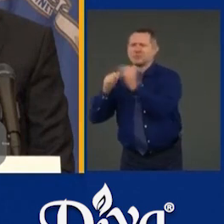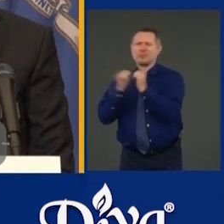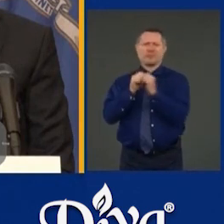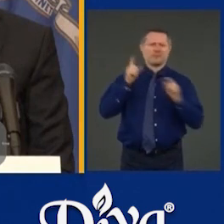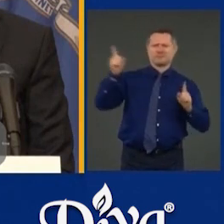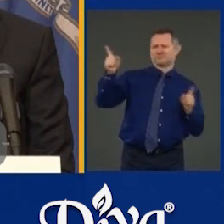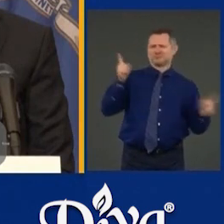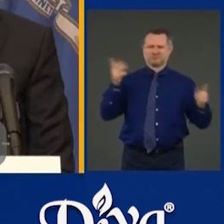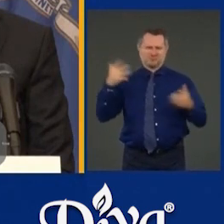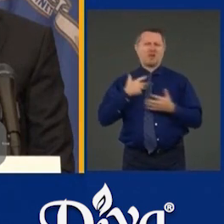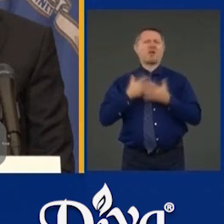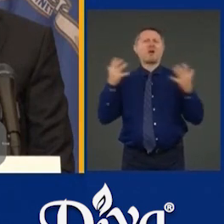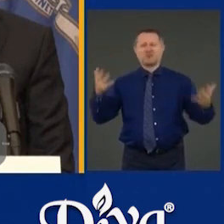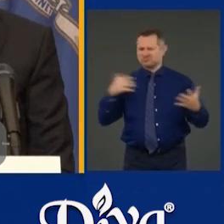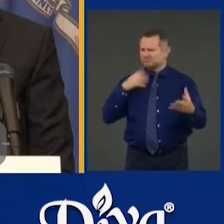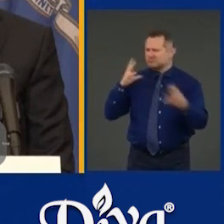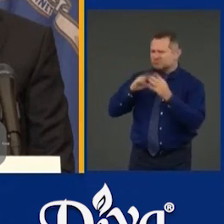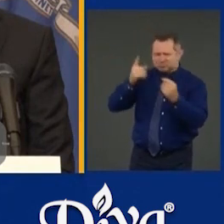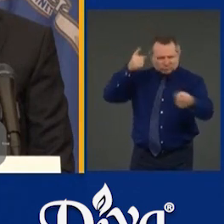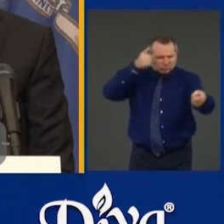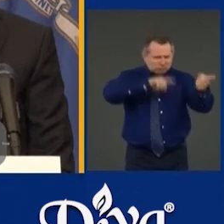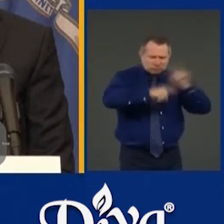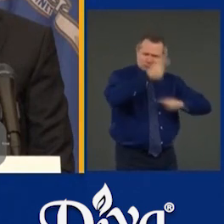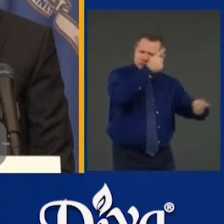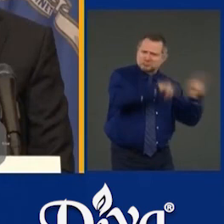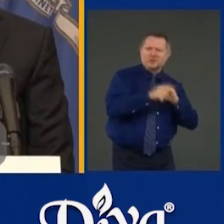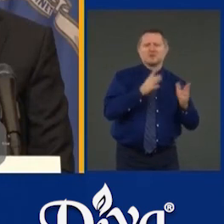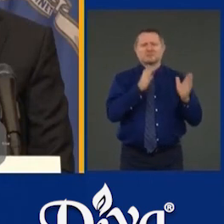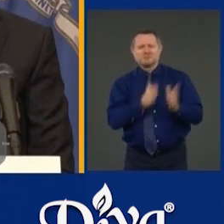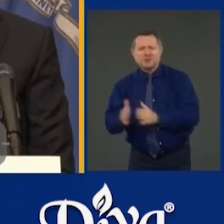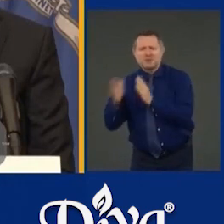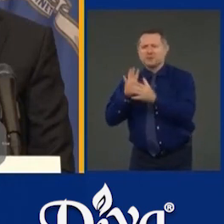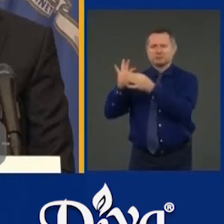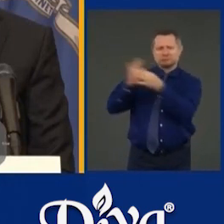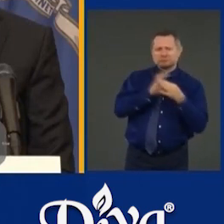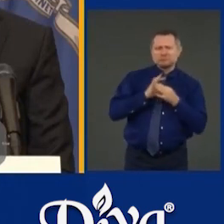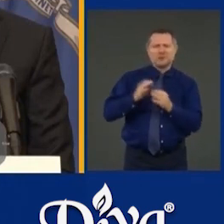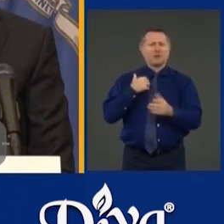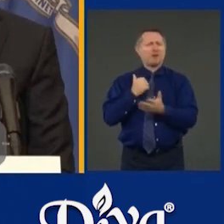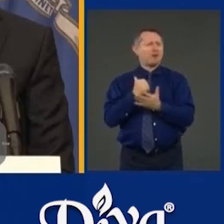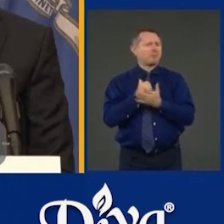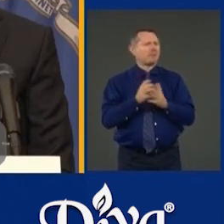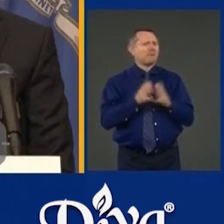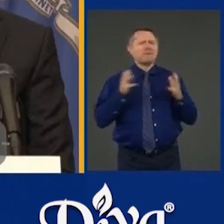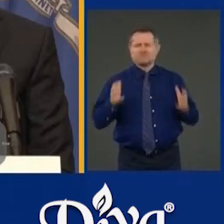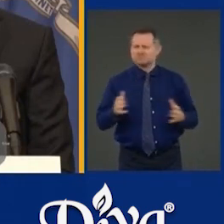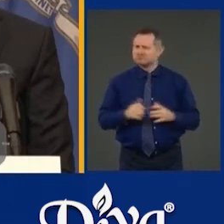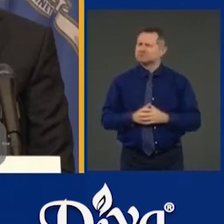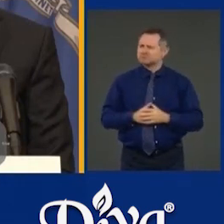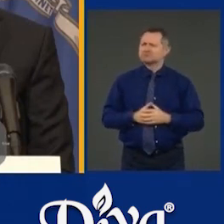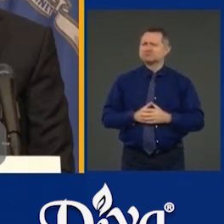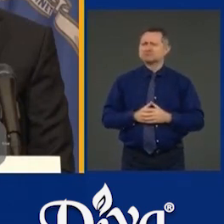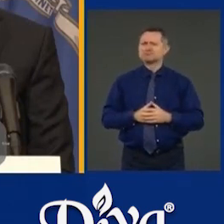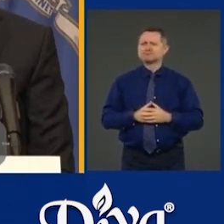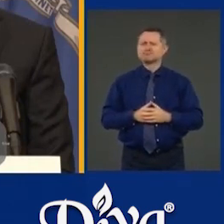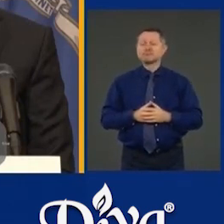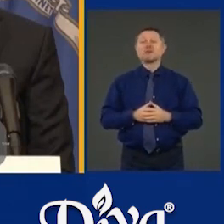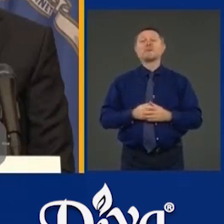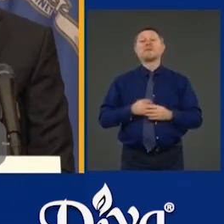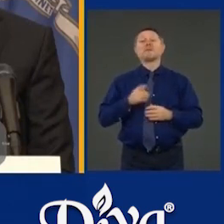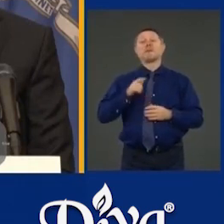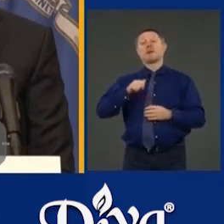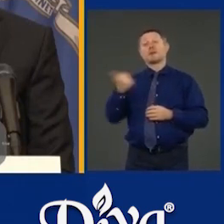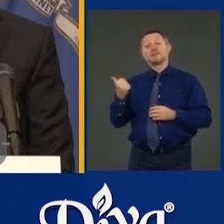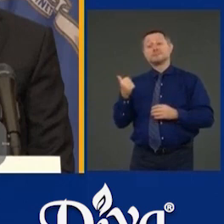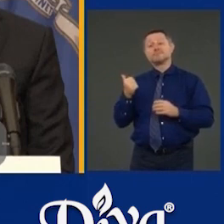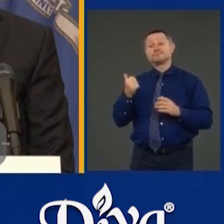come up with coordinated plans really made a difference. And there were no states that were